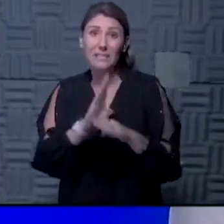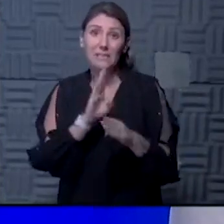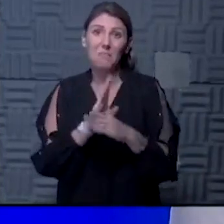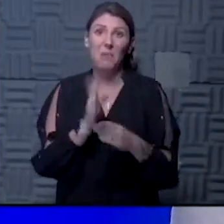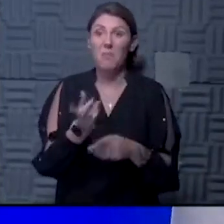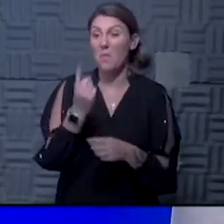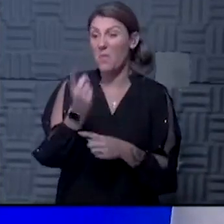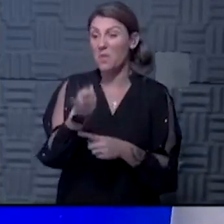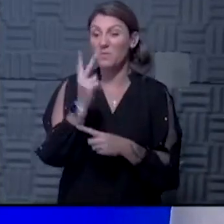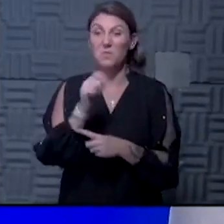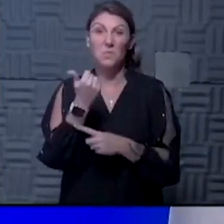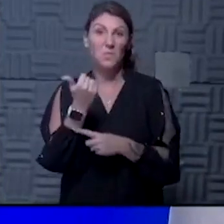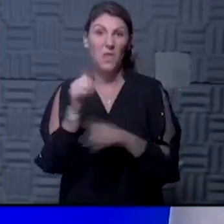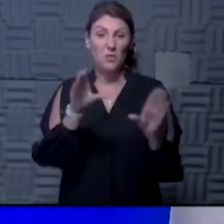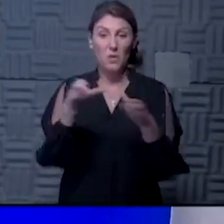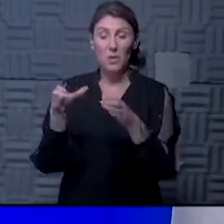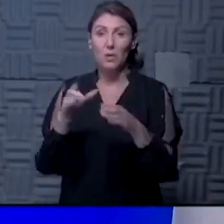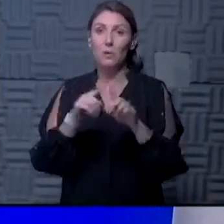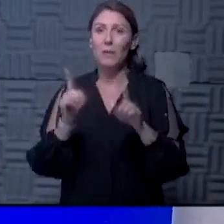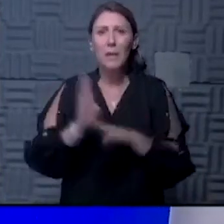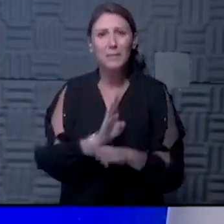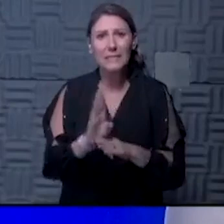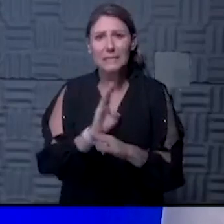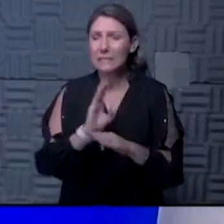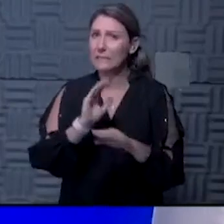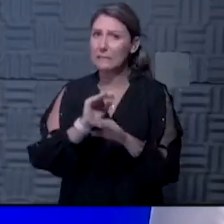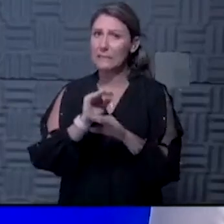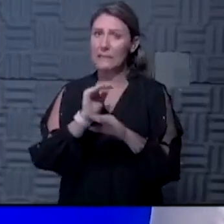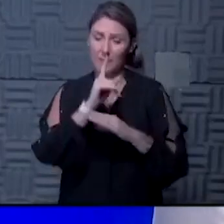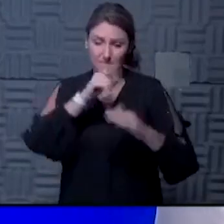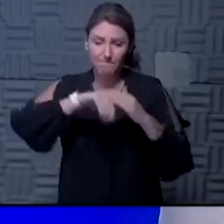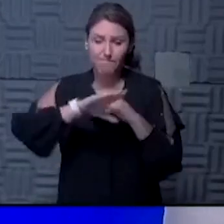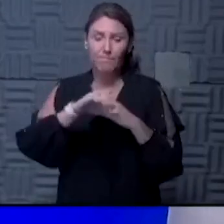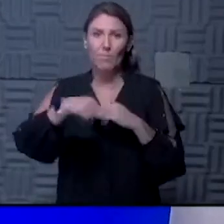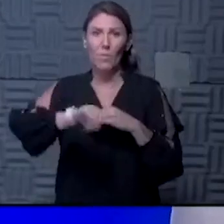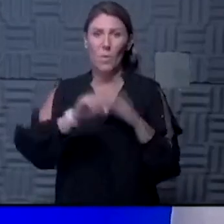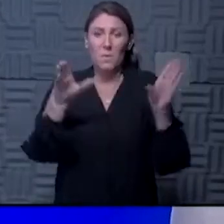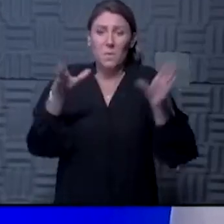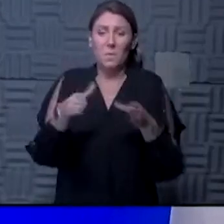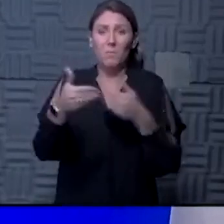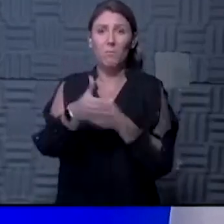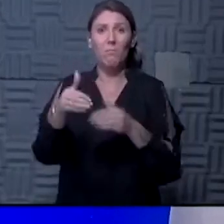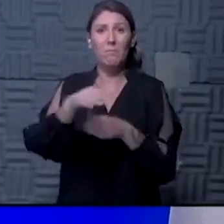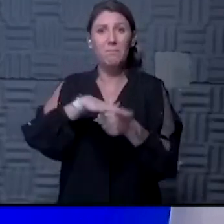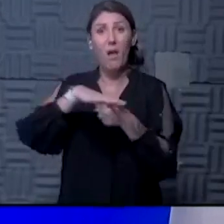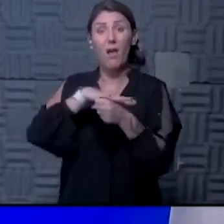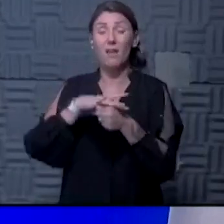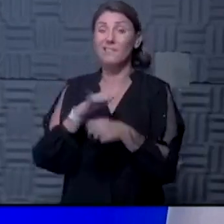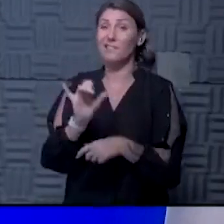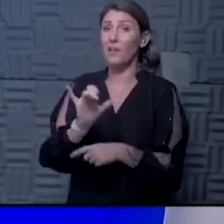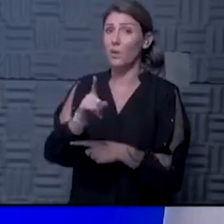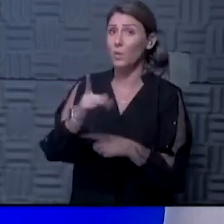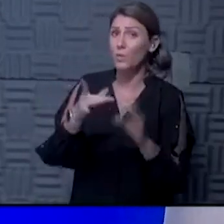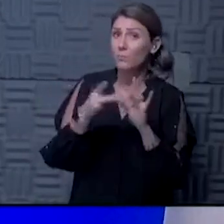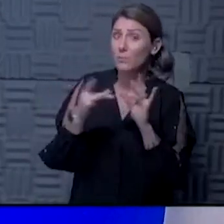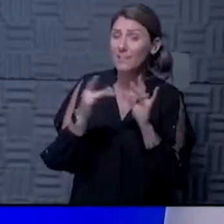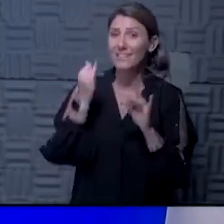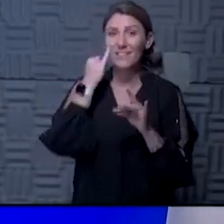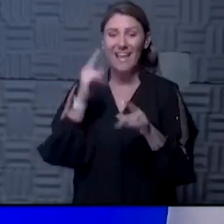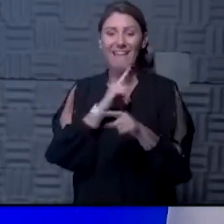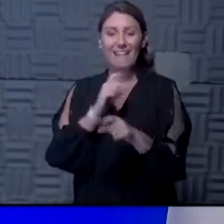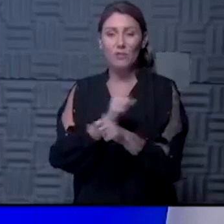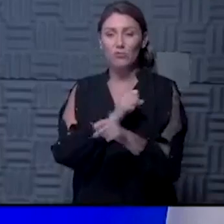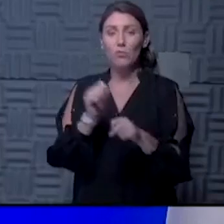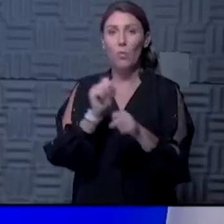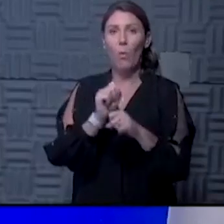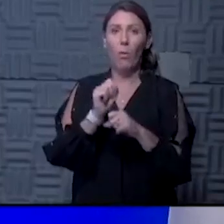other parties in a restaurant, but certainly on a busy night, going into those enclosed spaces, just as you talked about, whether it's the actual building or